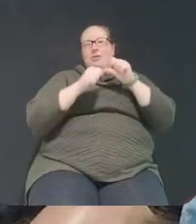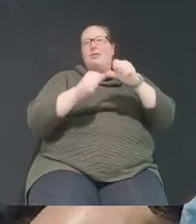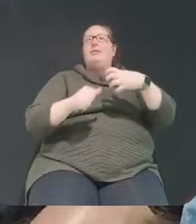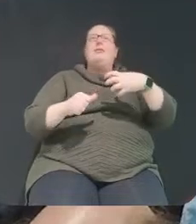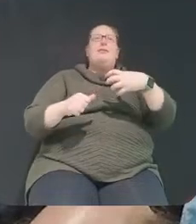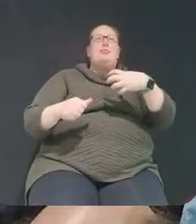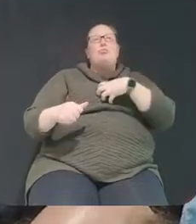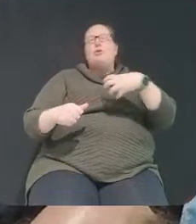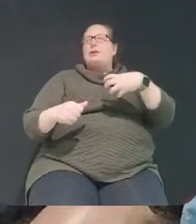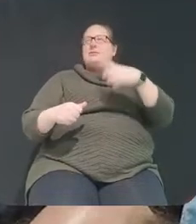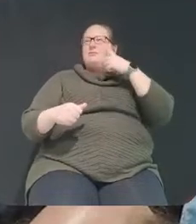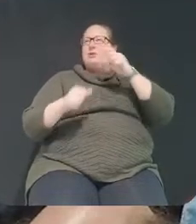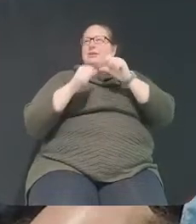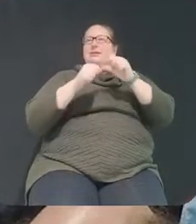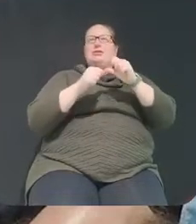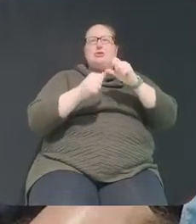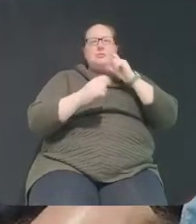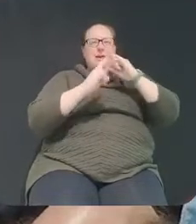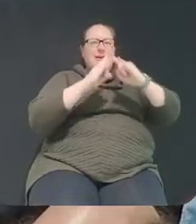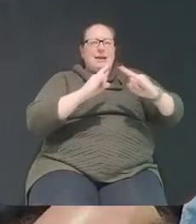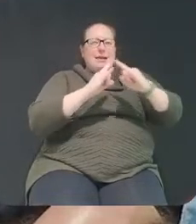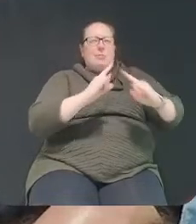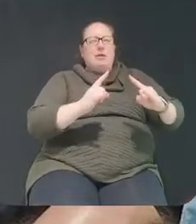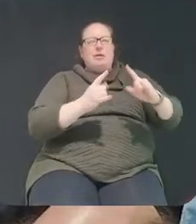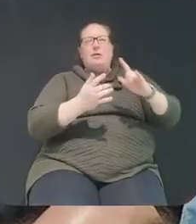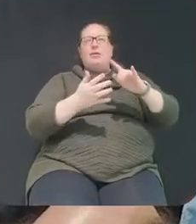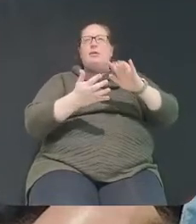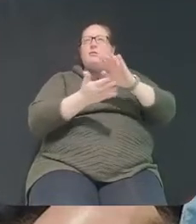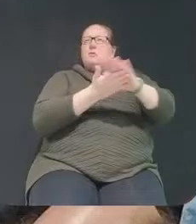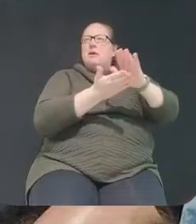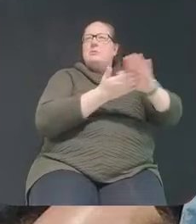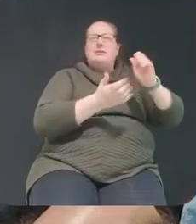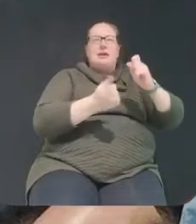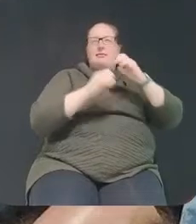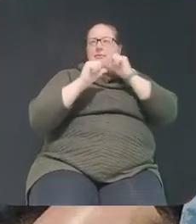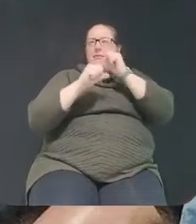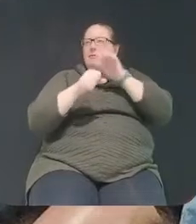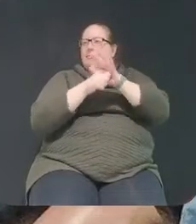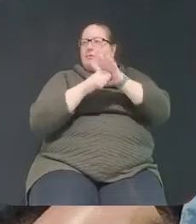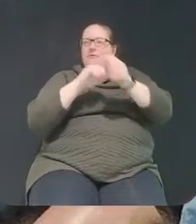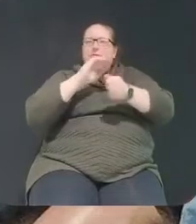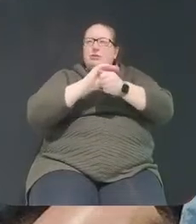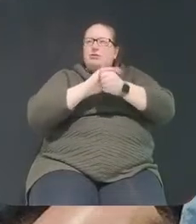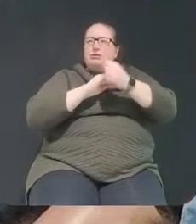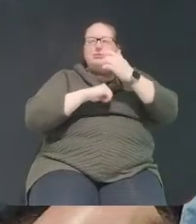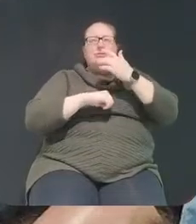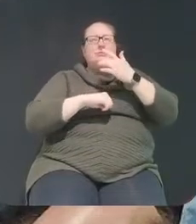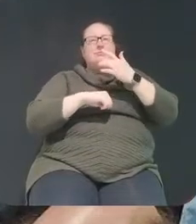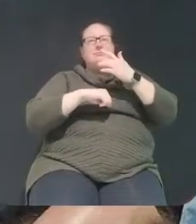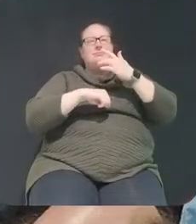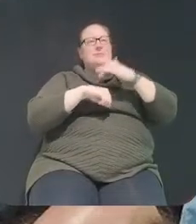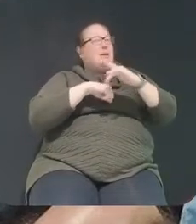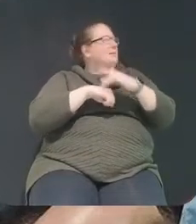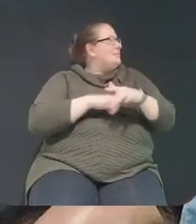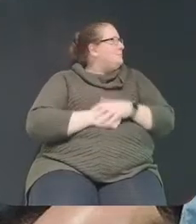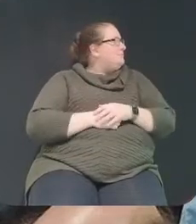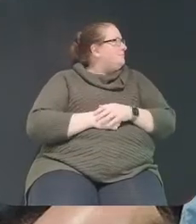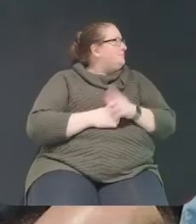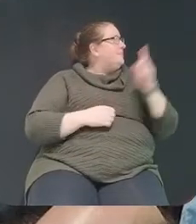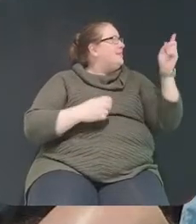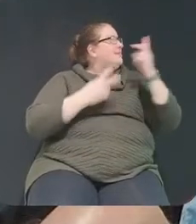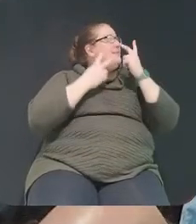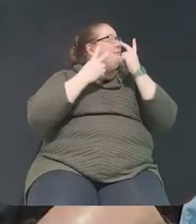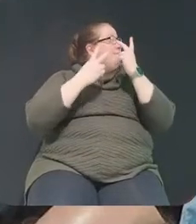and the lack of available shelter space in the city. This photo is from a visit to Nickelsville by council members Sally